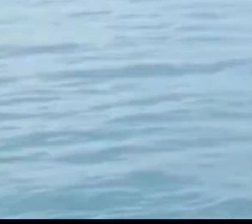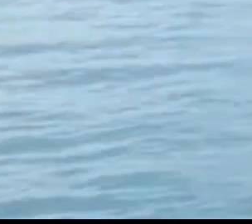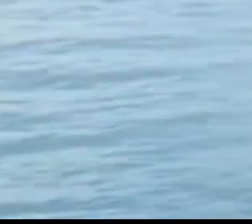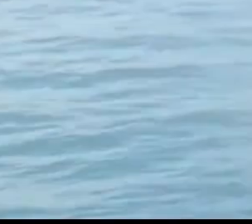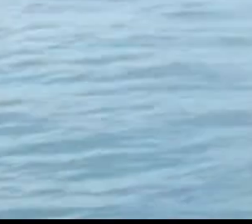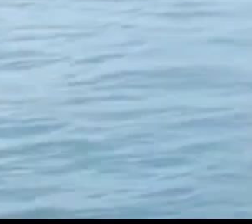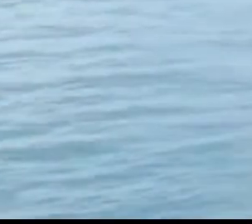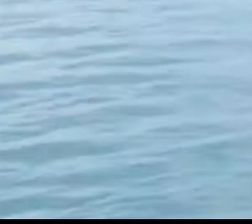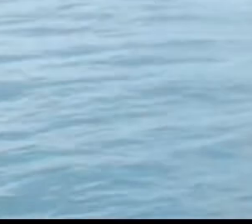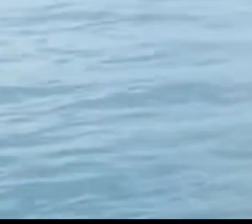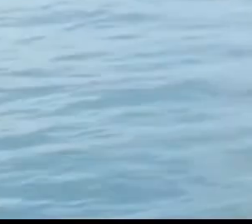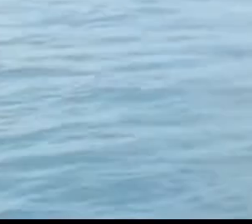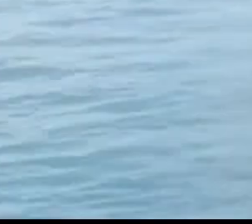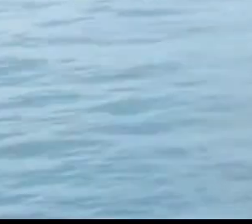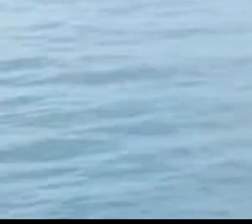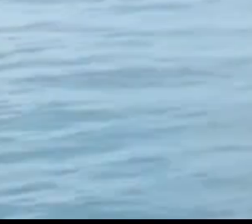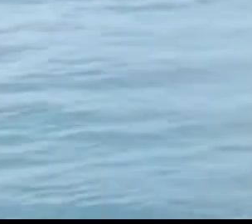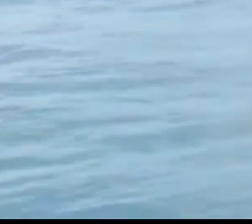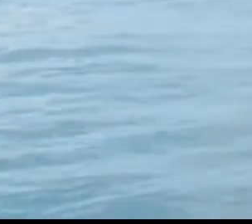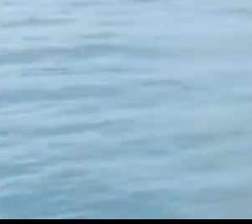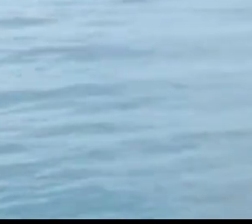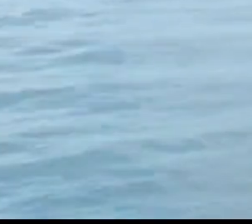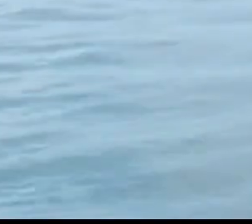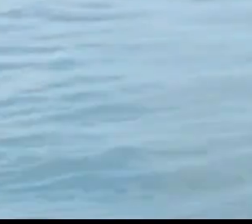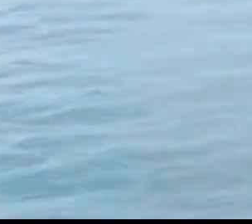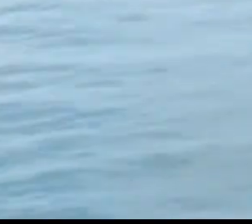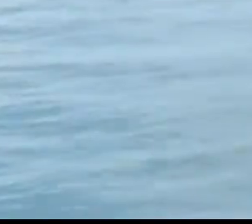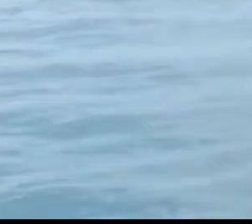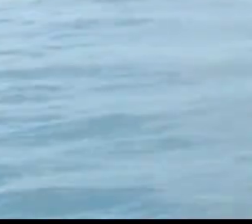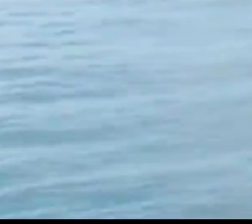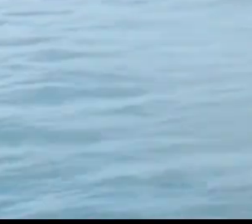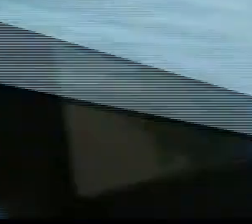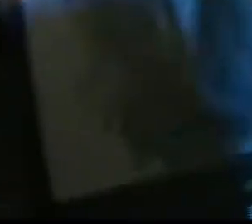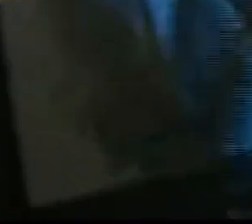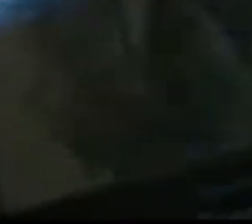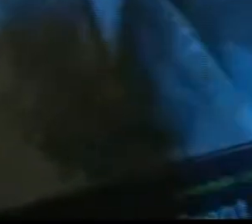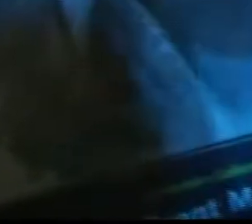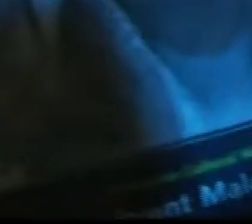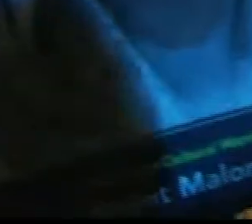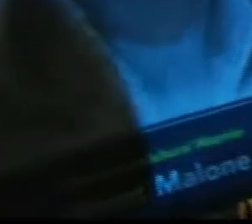up in the Bahamas tonight, the Durward Knolls arrive in the capital.